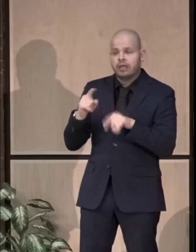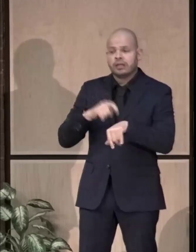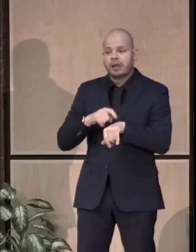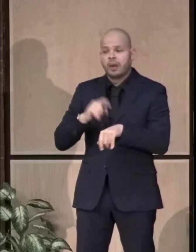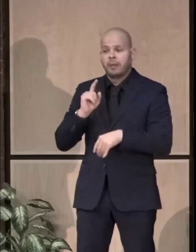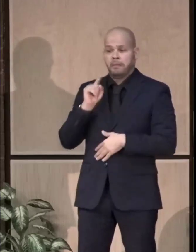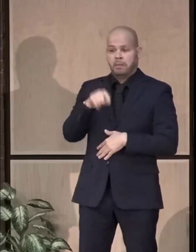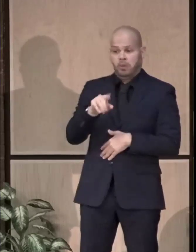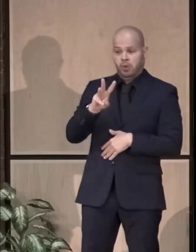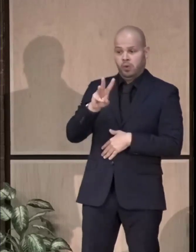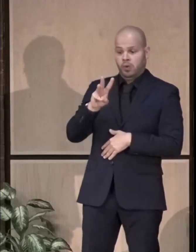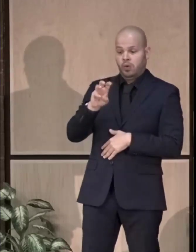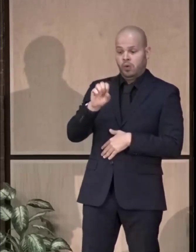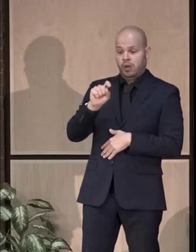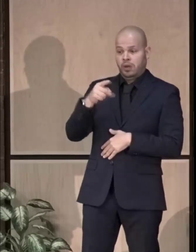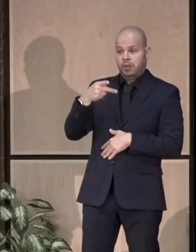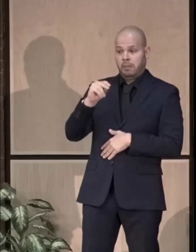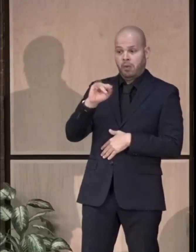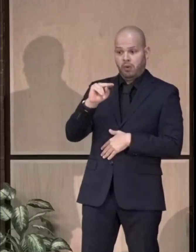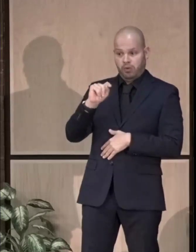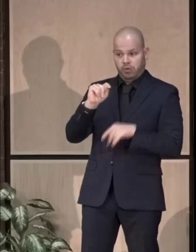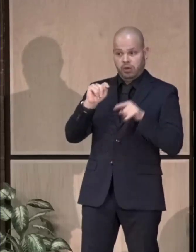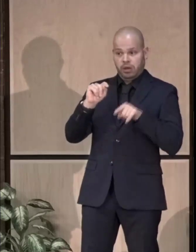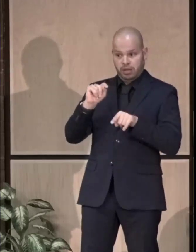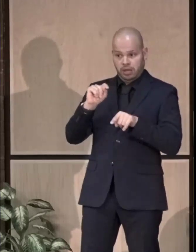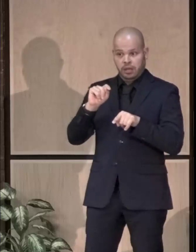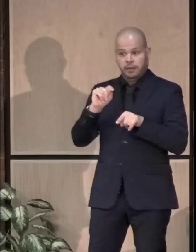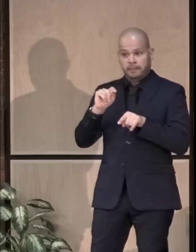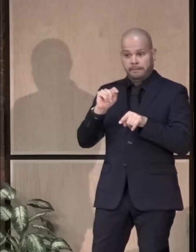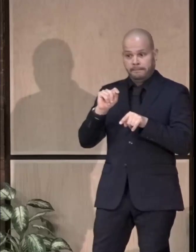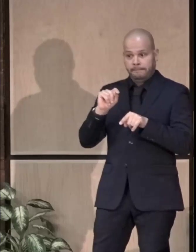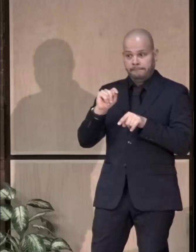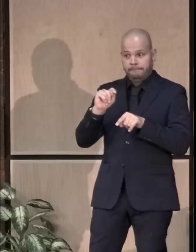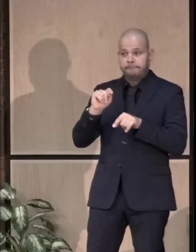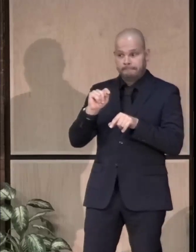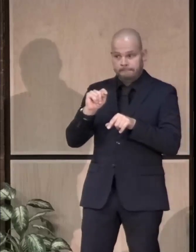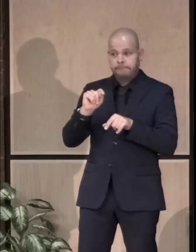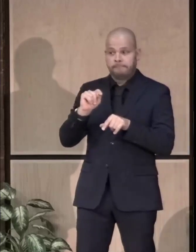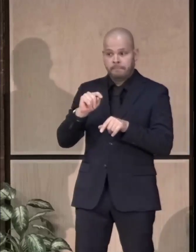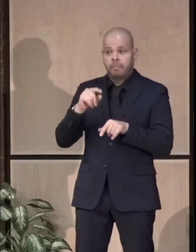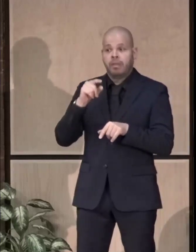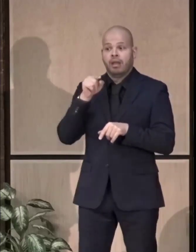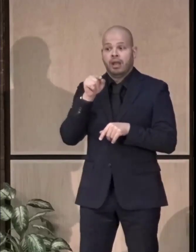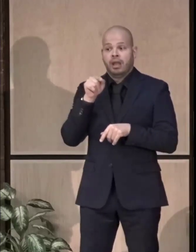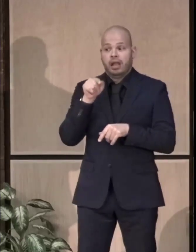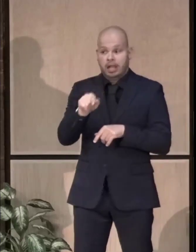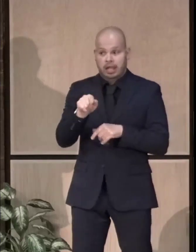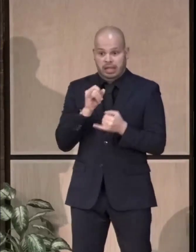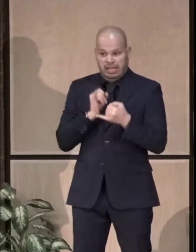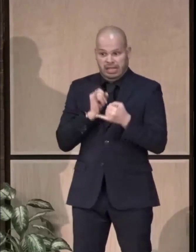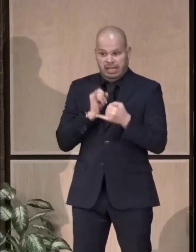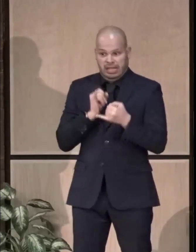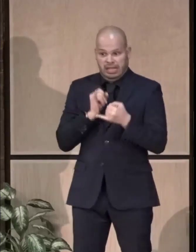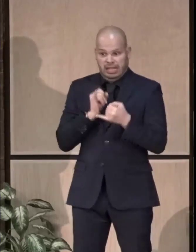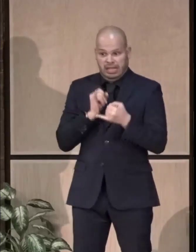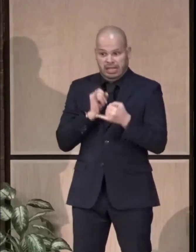Point, he was at Four Winds. And I did not, the last conversation that